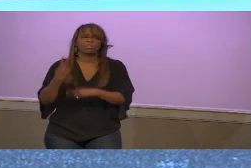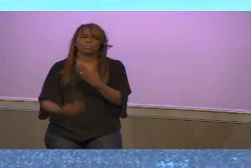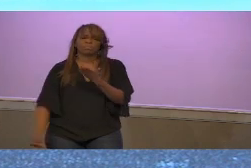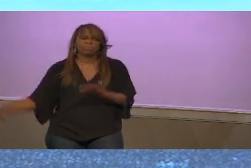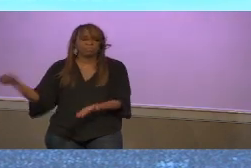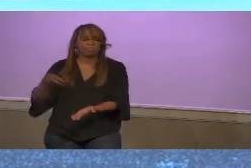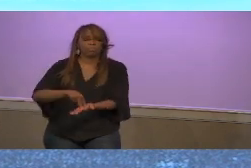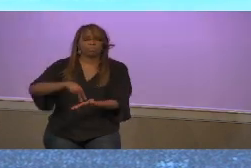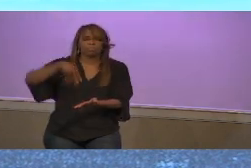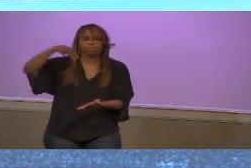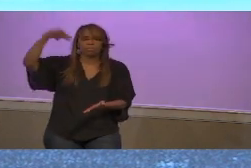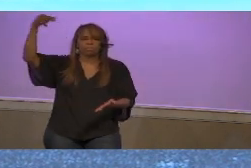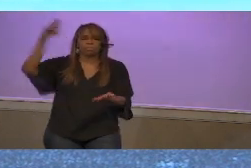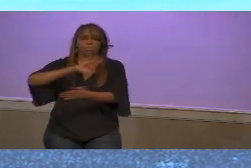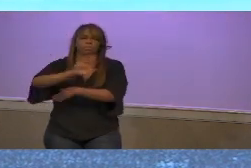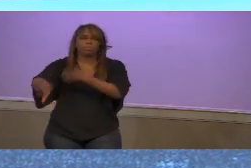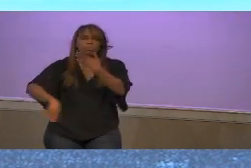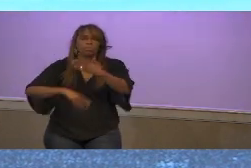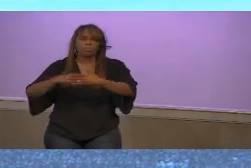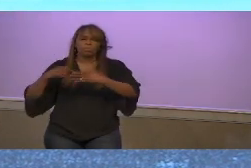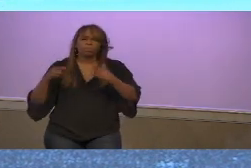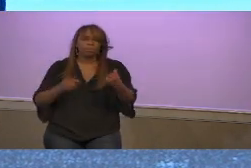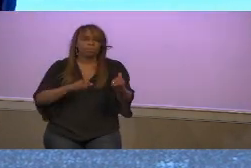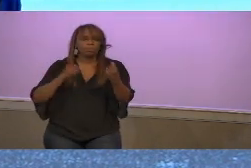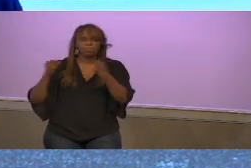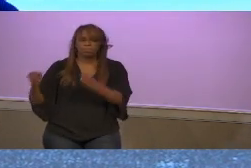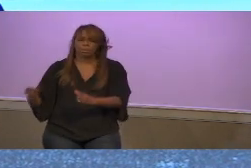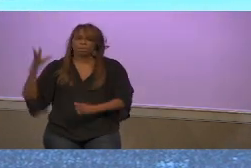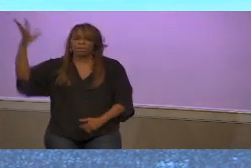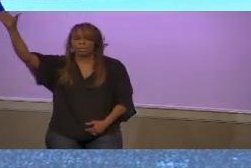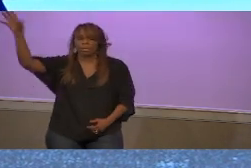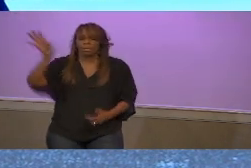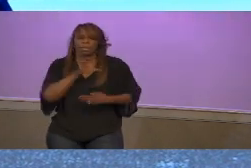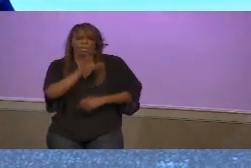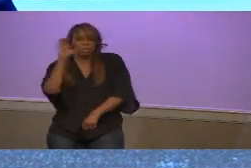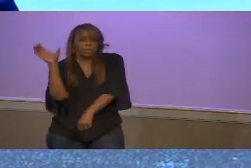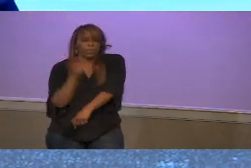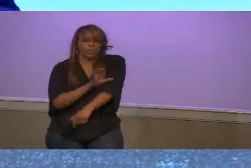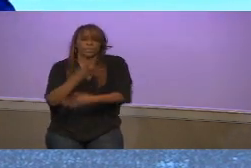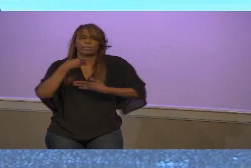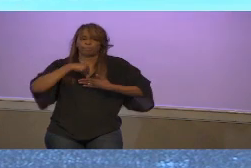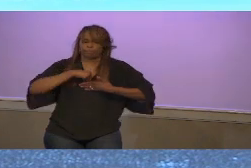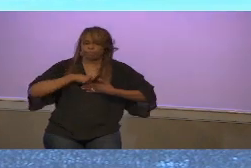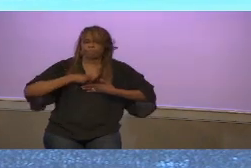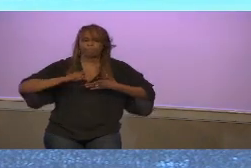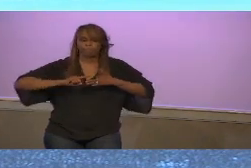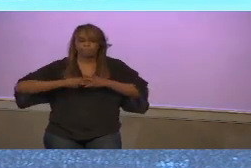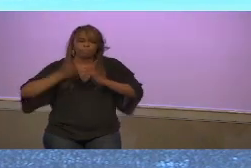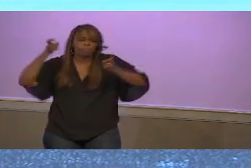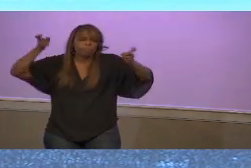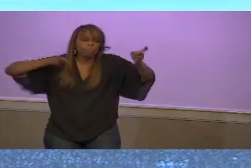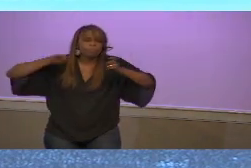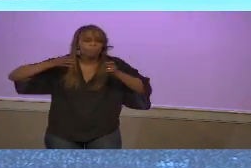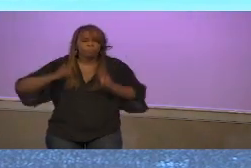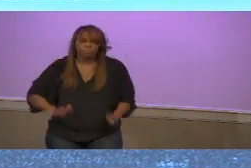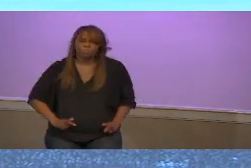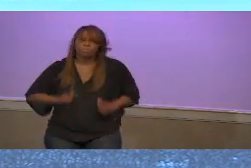power in your hands. Put that power in me. Start to navigate my